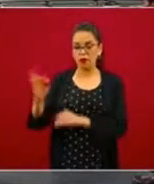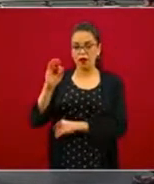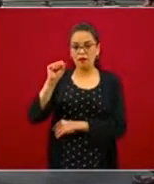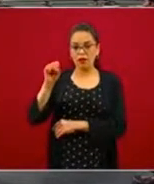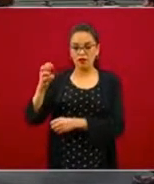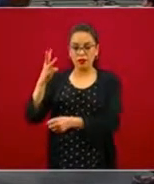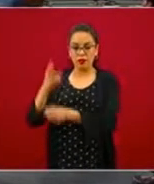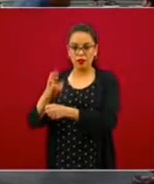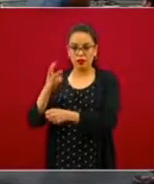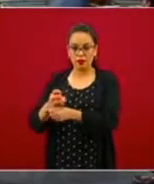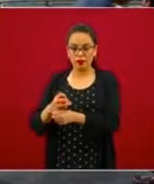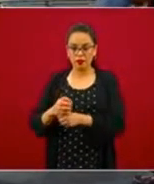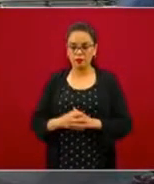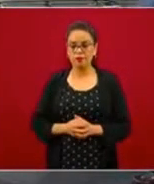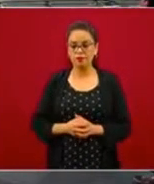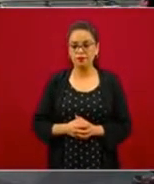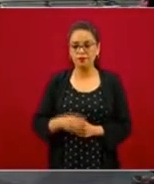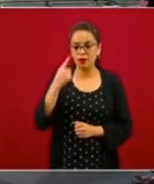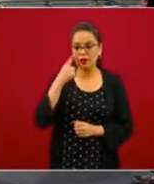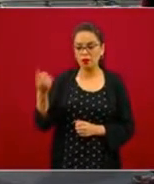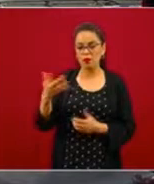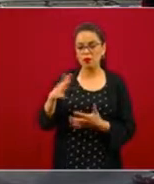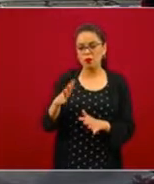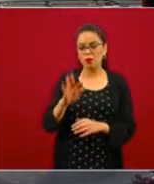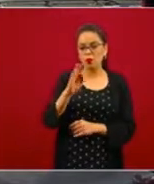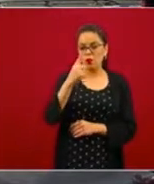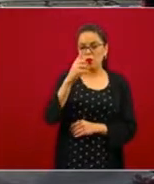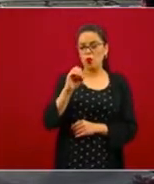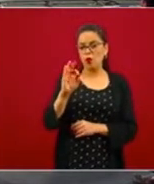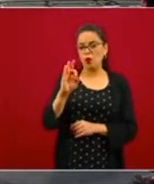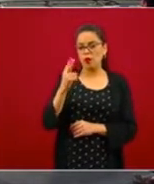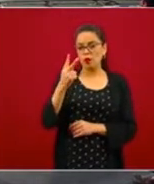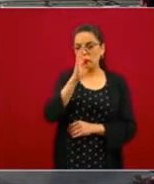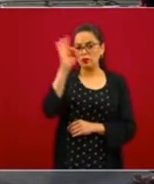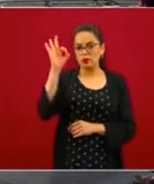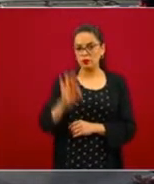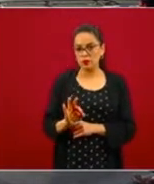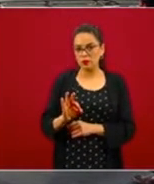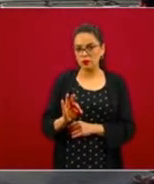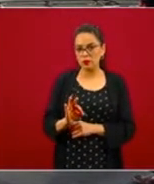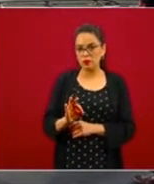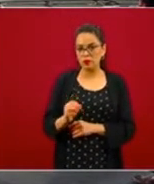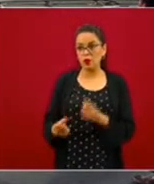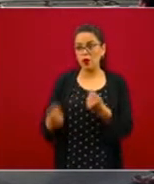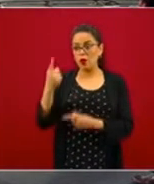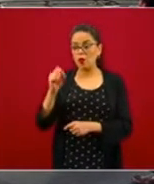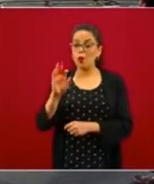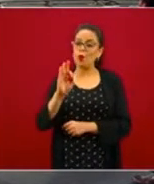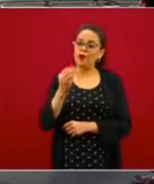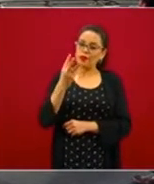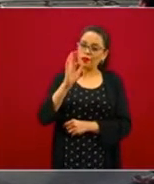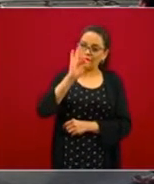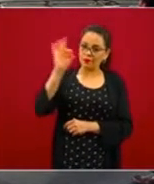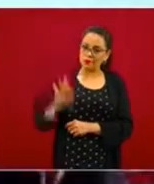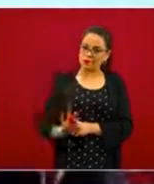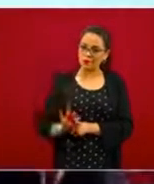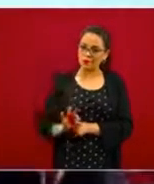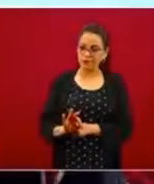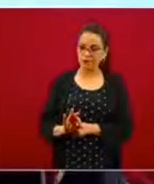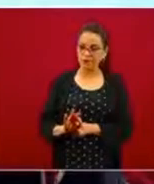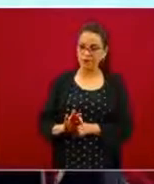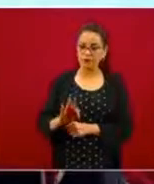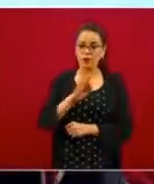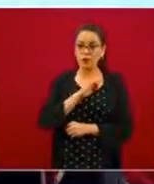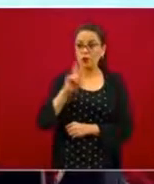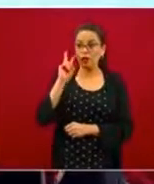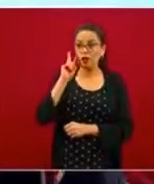Here we show the positivity rate, which is important. Why? Well, because it's the fourth criterion in the traffic